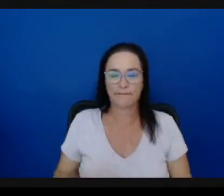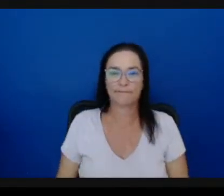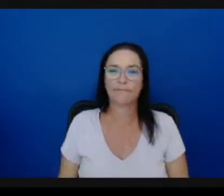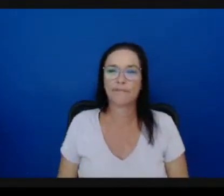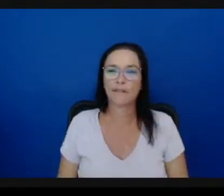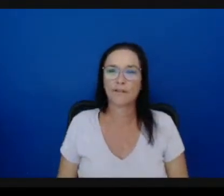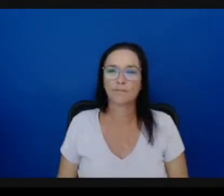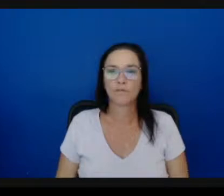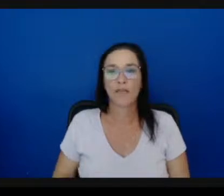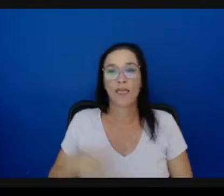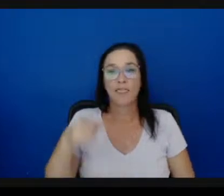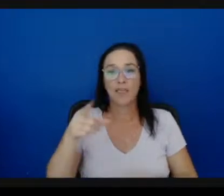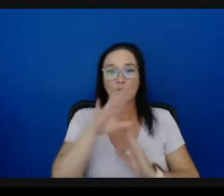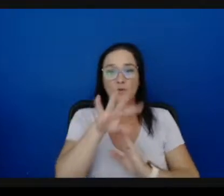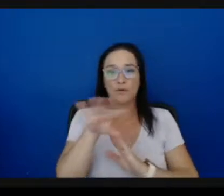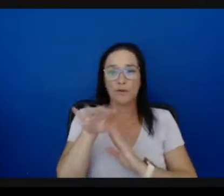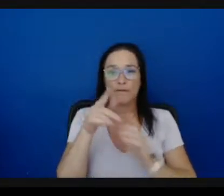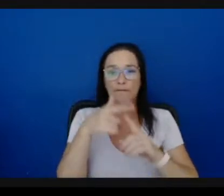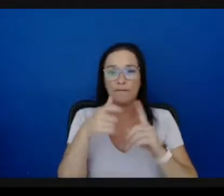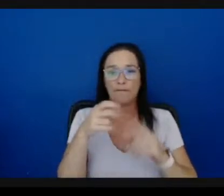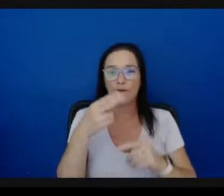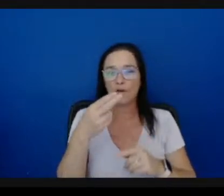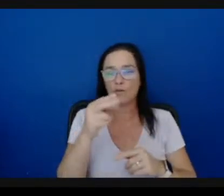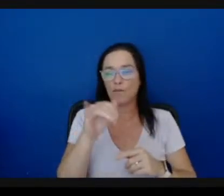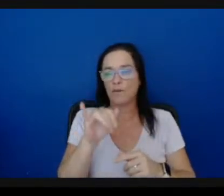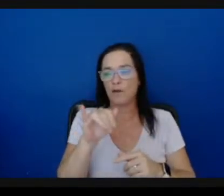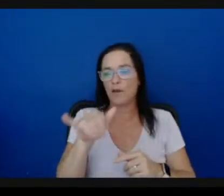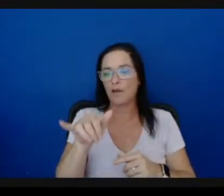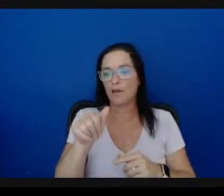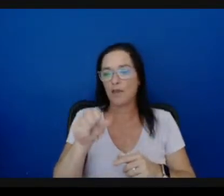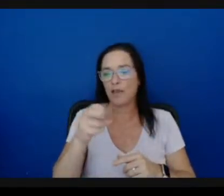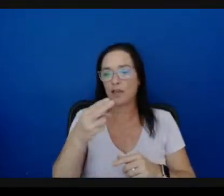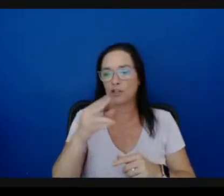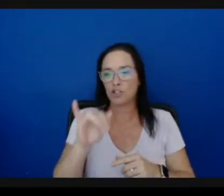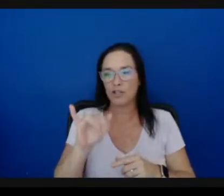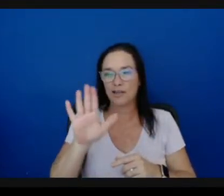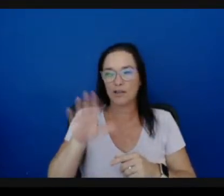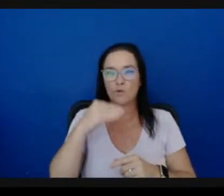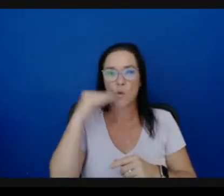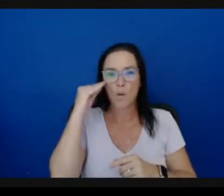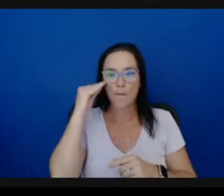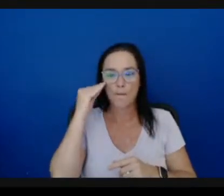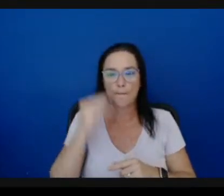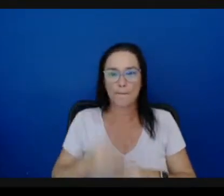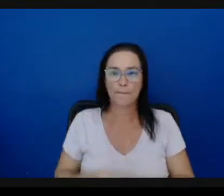This was taken from in back of Hayashi's home